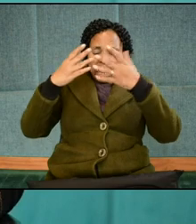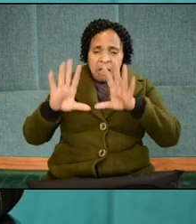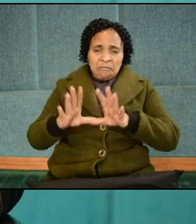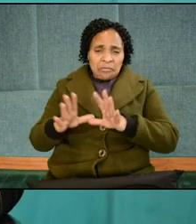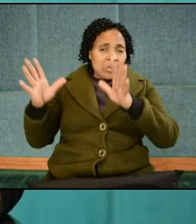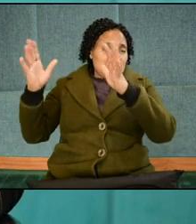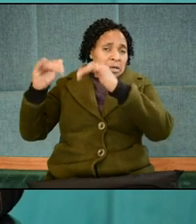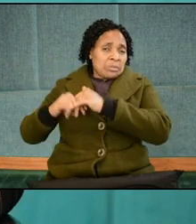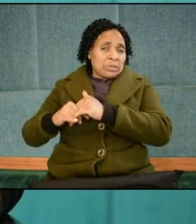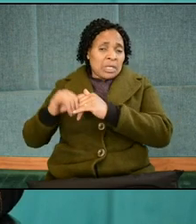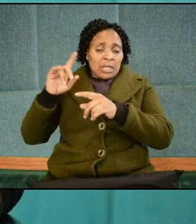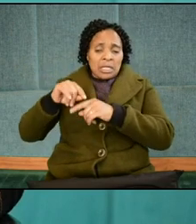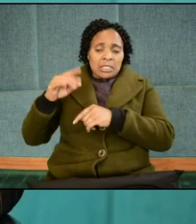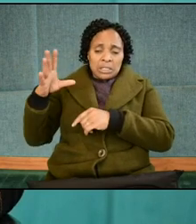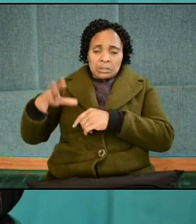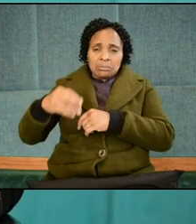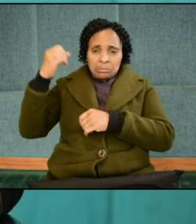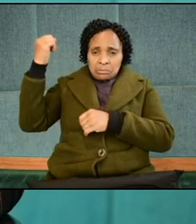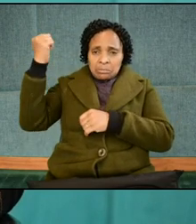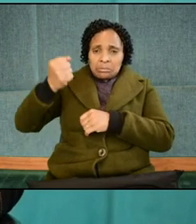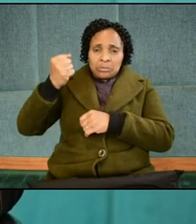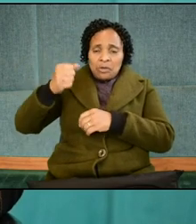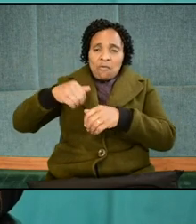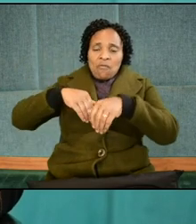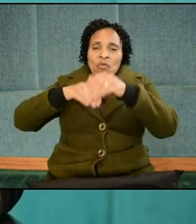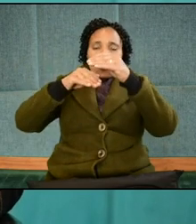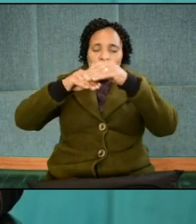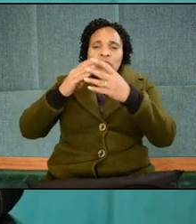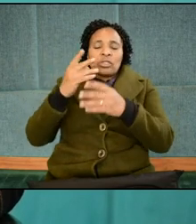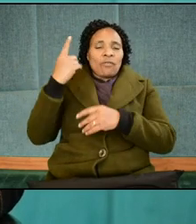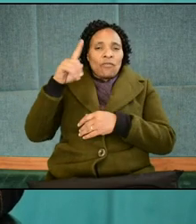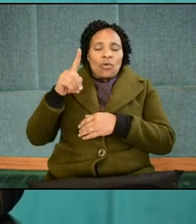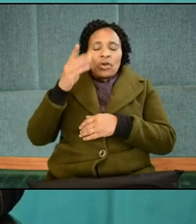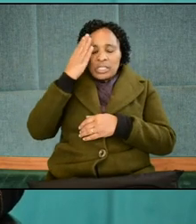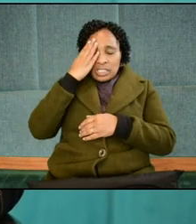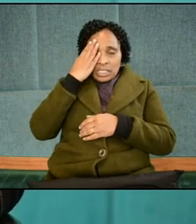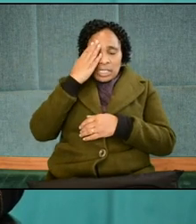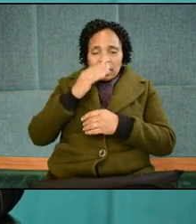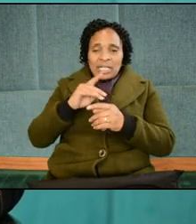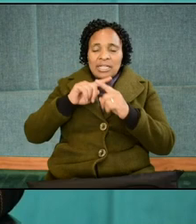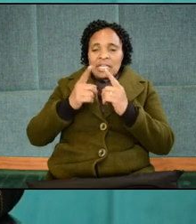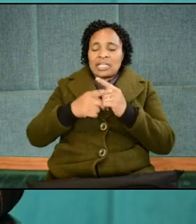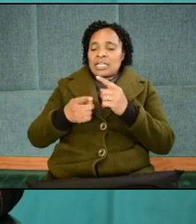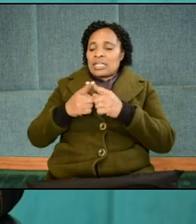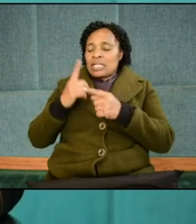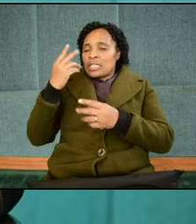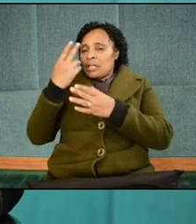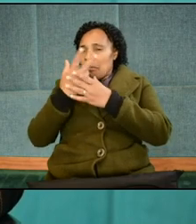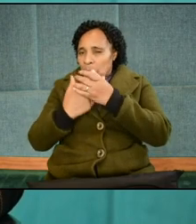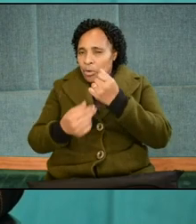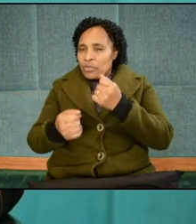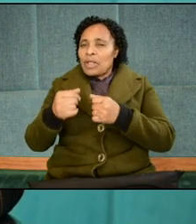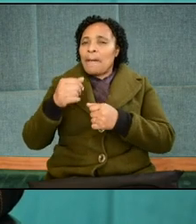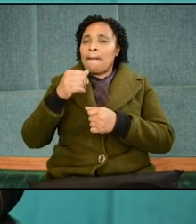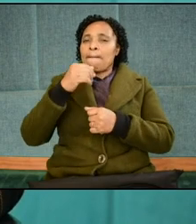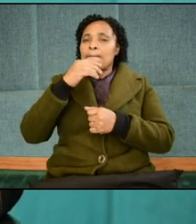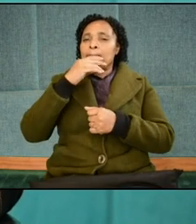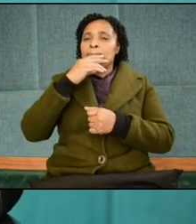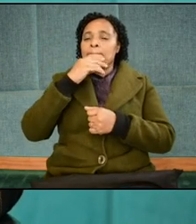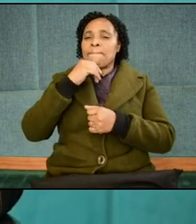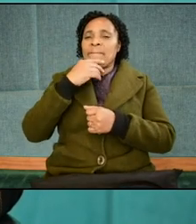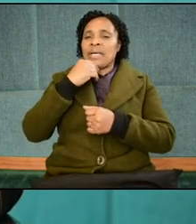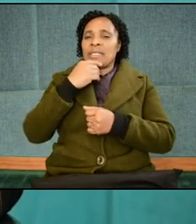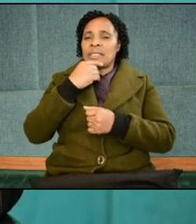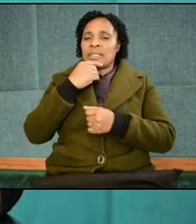a spear in his hand and followed the Israelite into the tent. Then he killed both the man. He killed the man